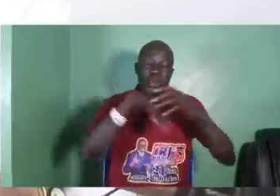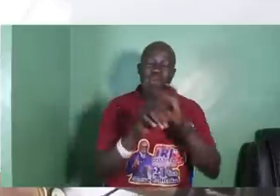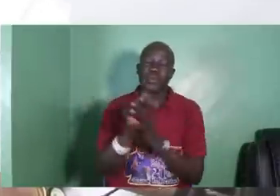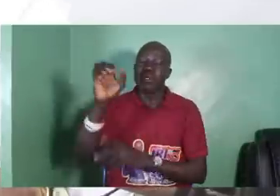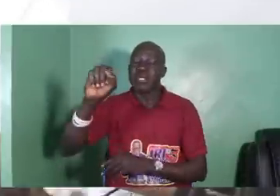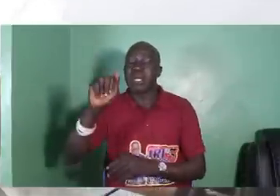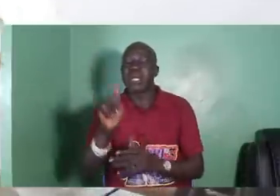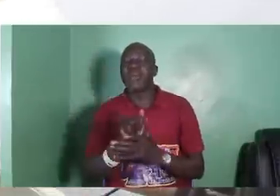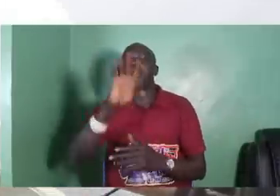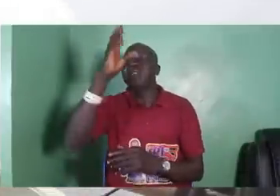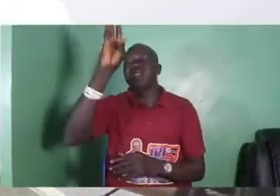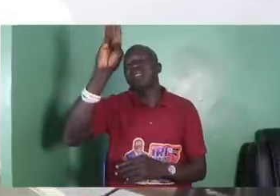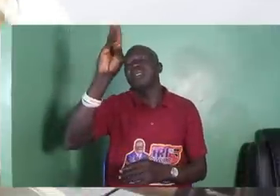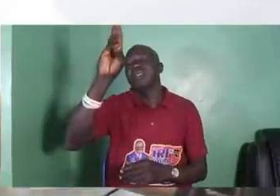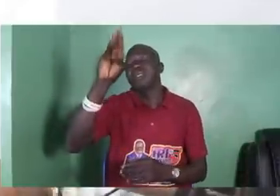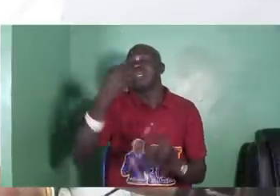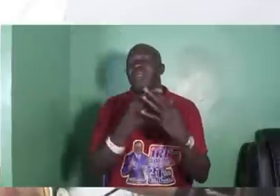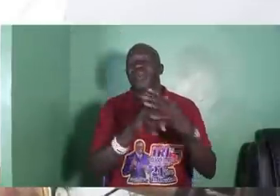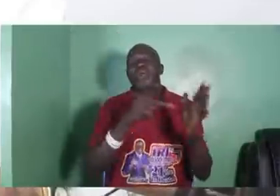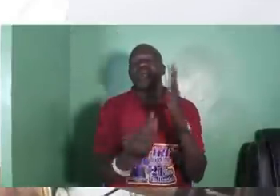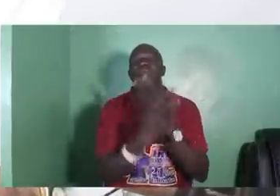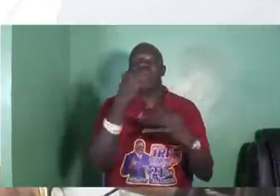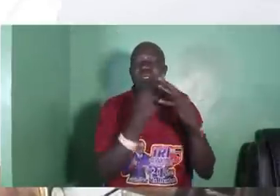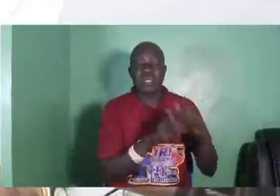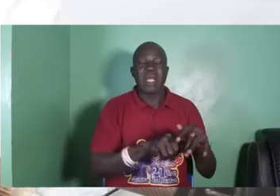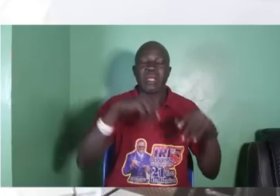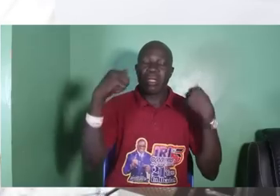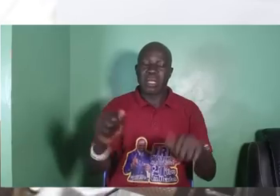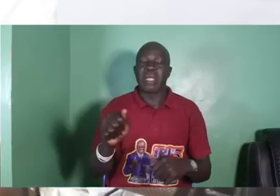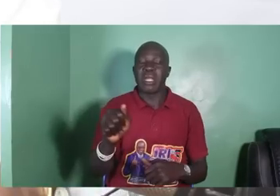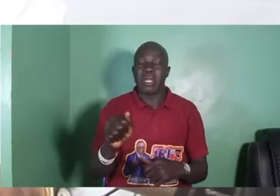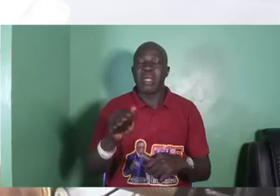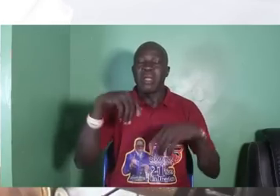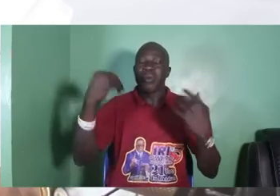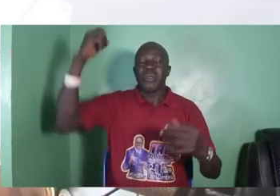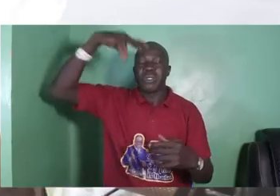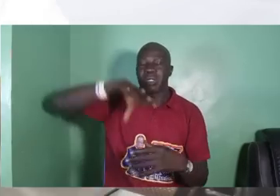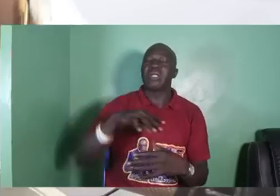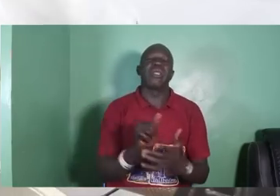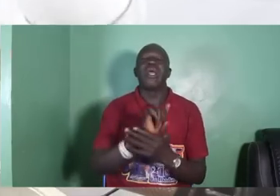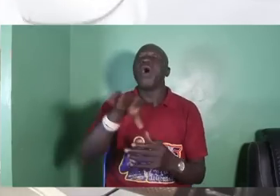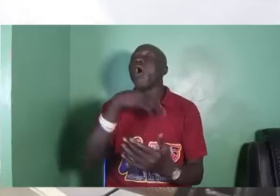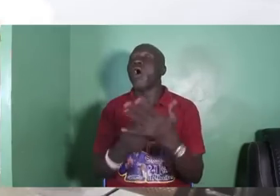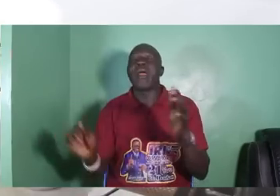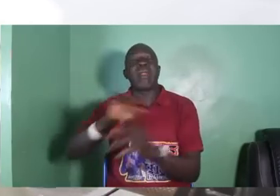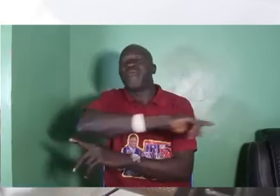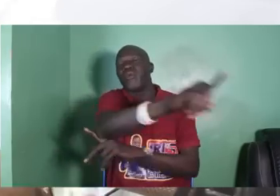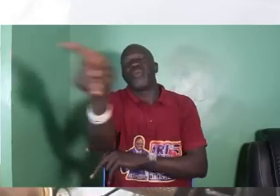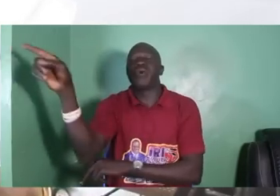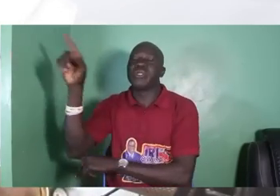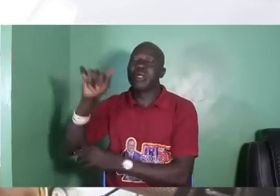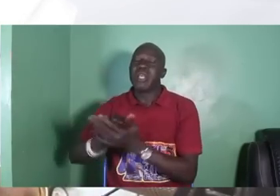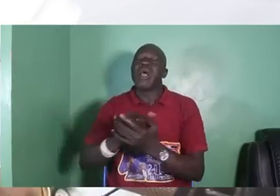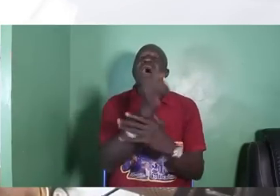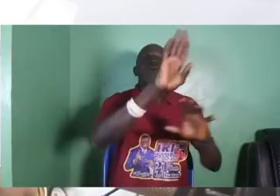to shagam agu mefa by 6 ne pa le ti be, the program will come agu mewa by 10 am at isoro, we have shared benediction, gbogbo eniyan pata,